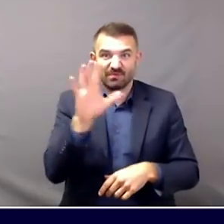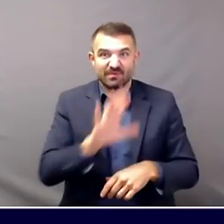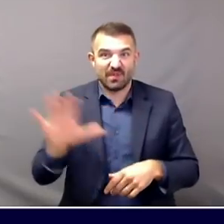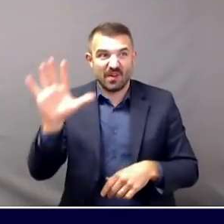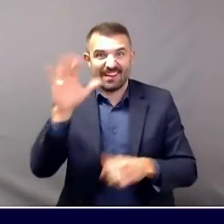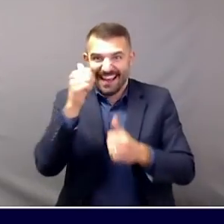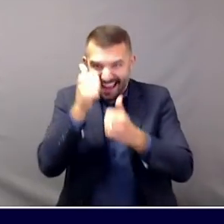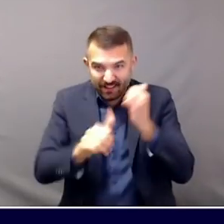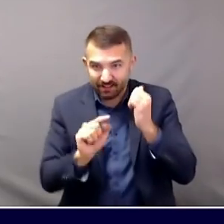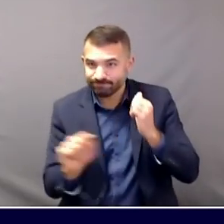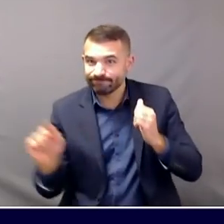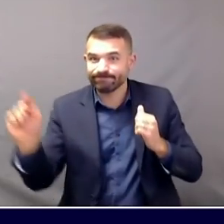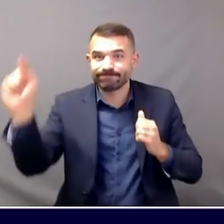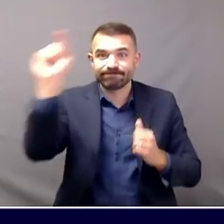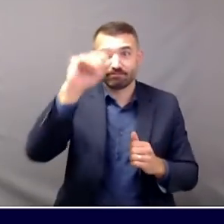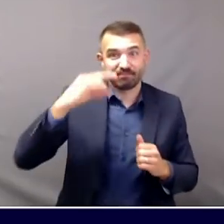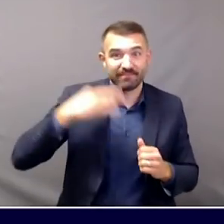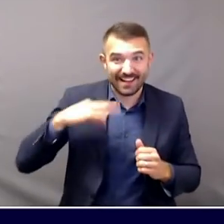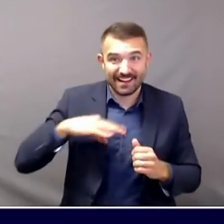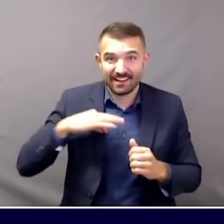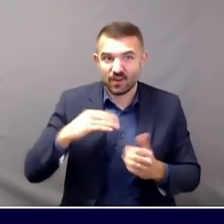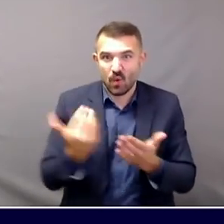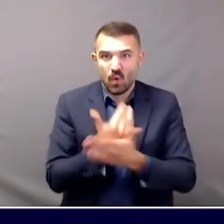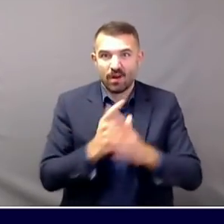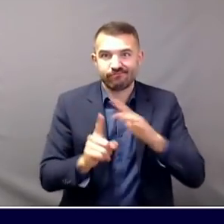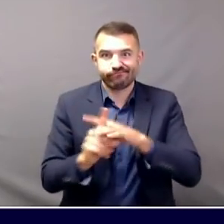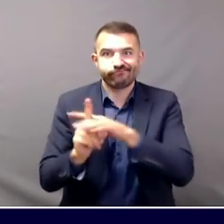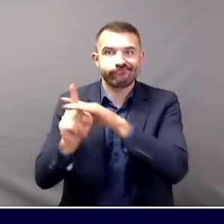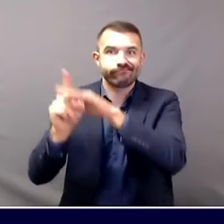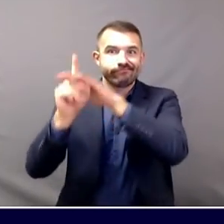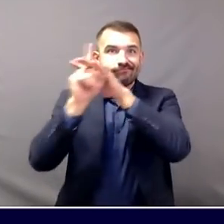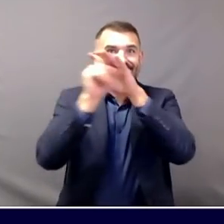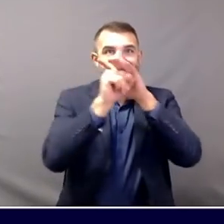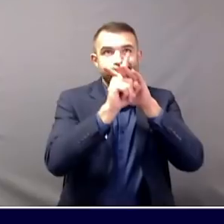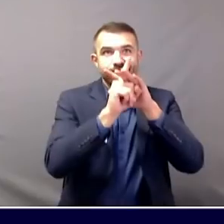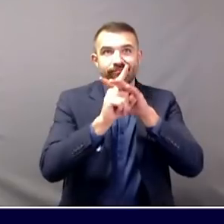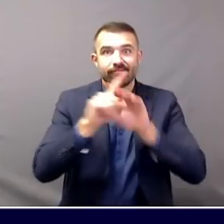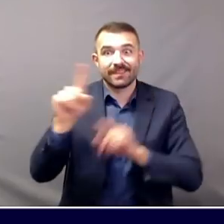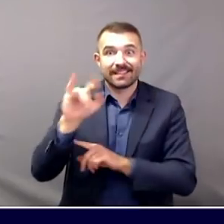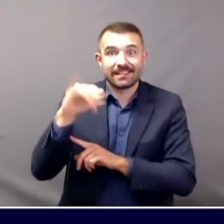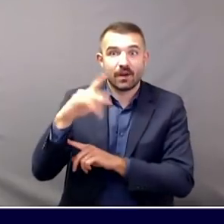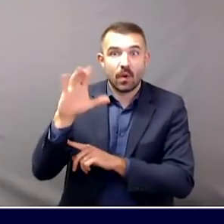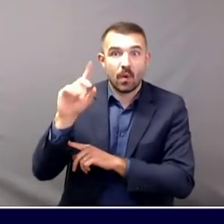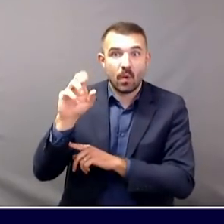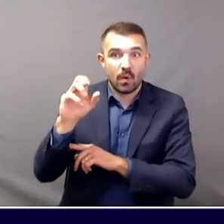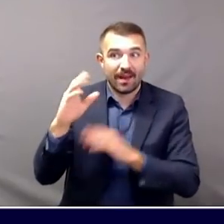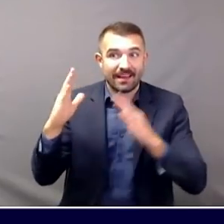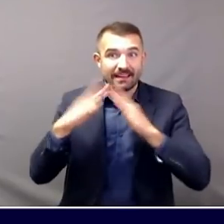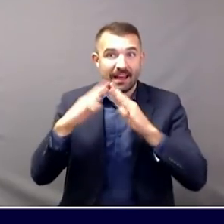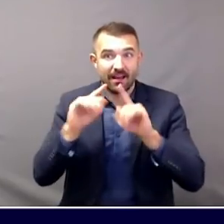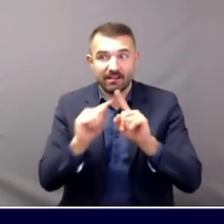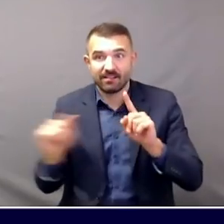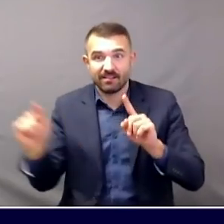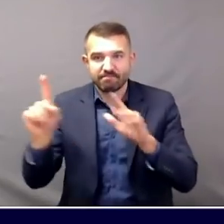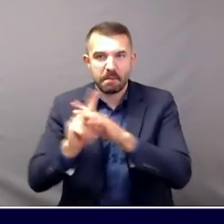there were previously few. The virus is here. It is all around us, and it is spreading with ferocity.